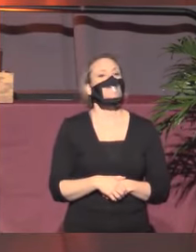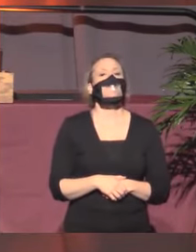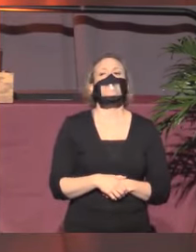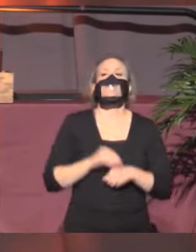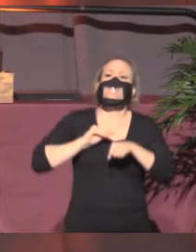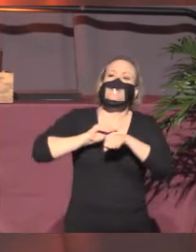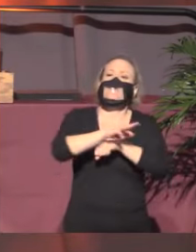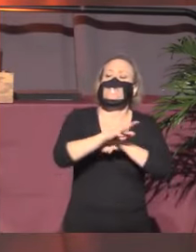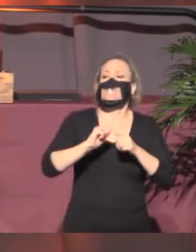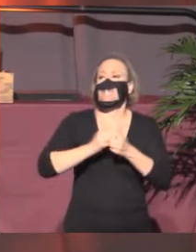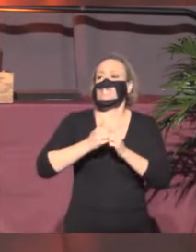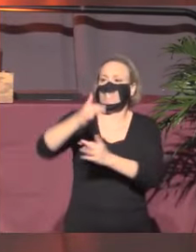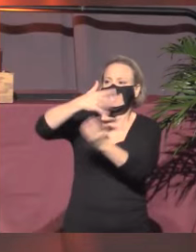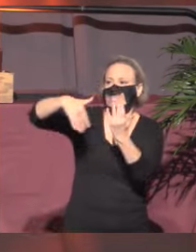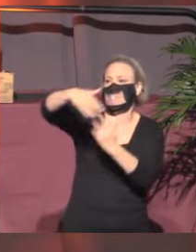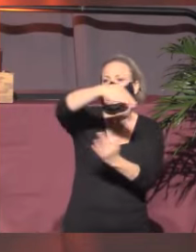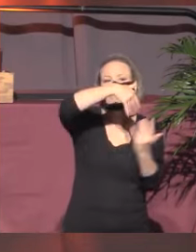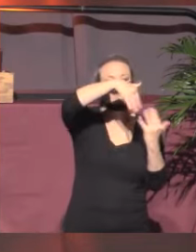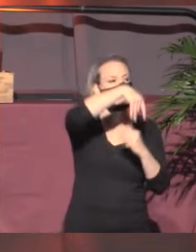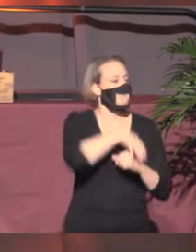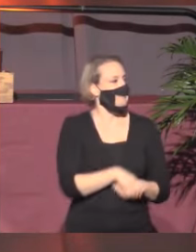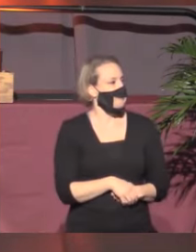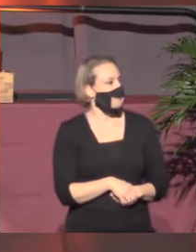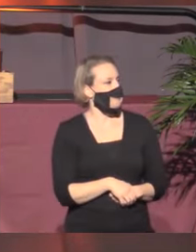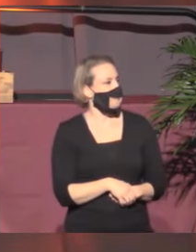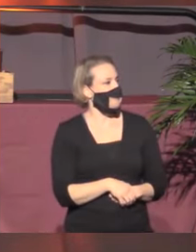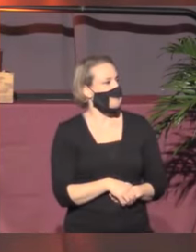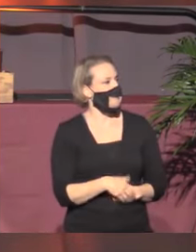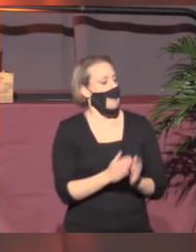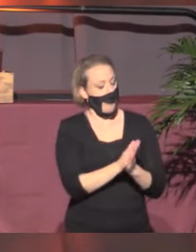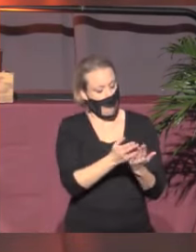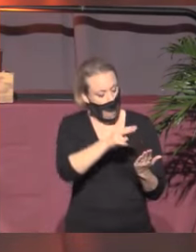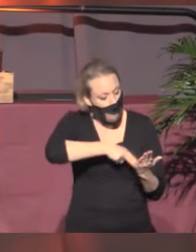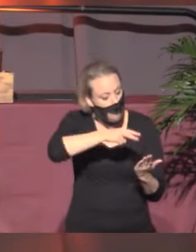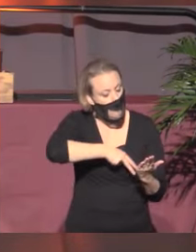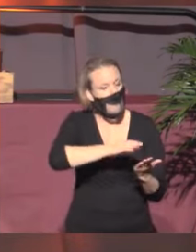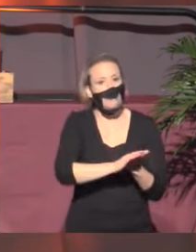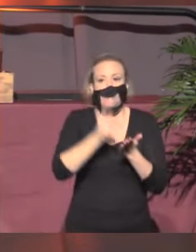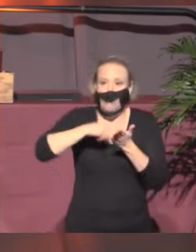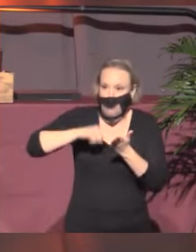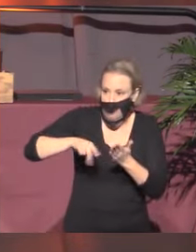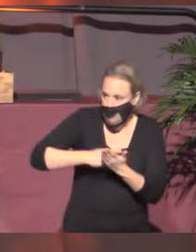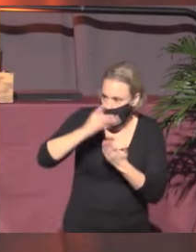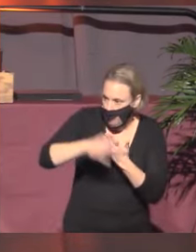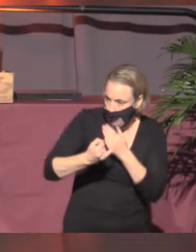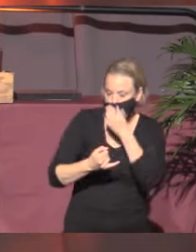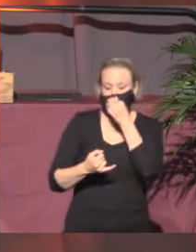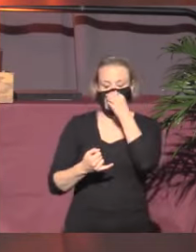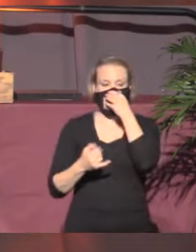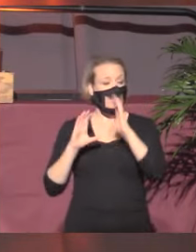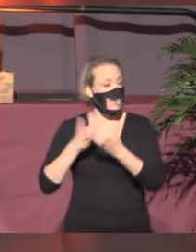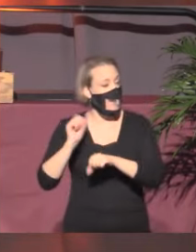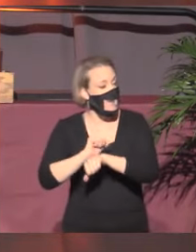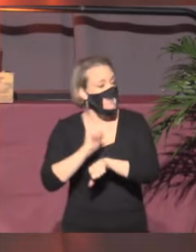Hamline University, the books you read, the assignments you were given, the research projects you did, the service you